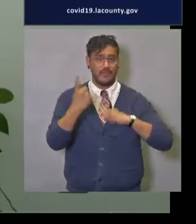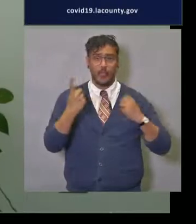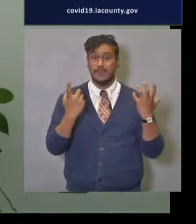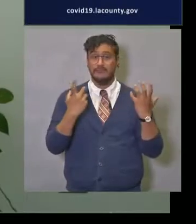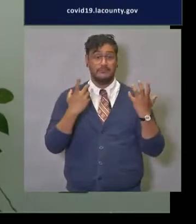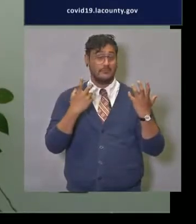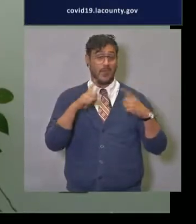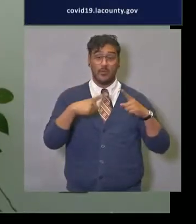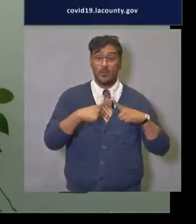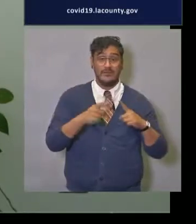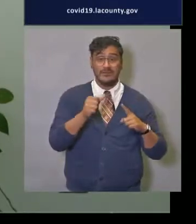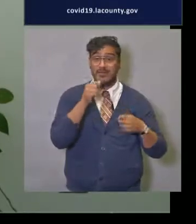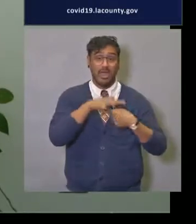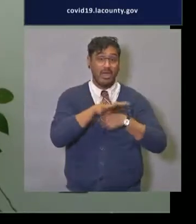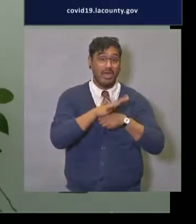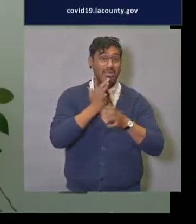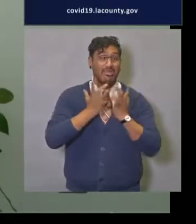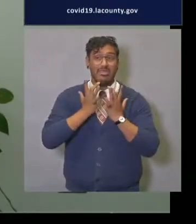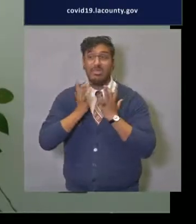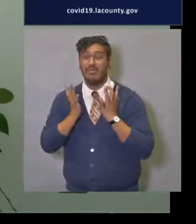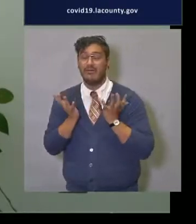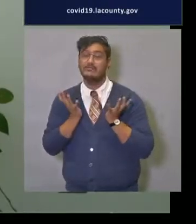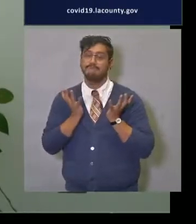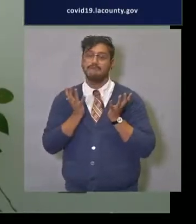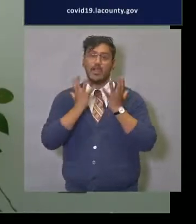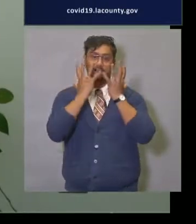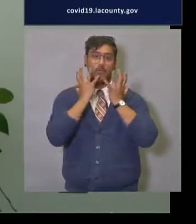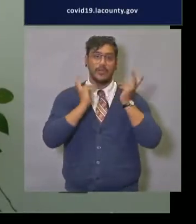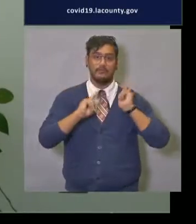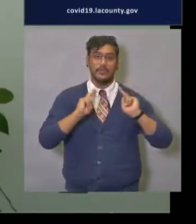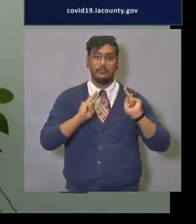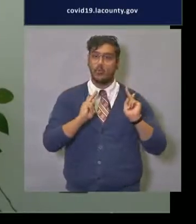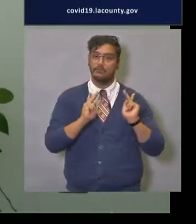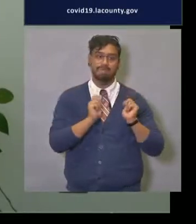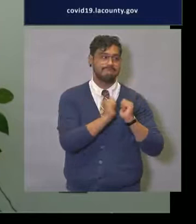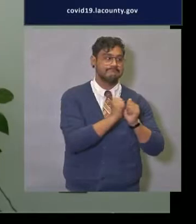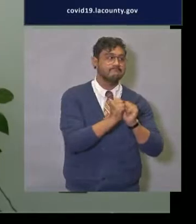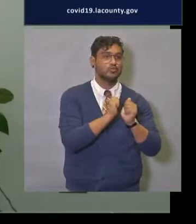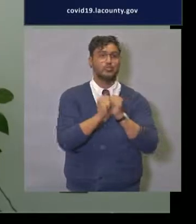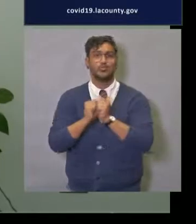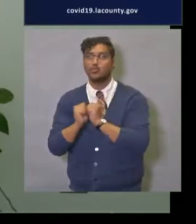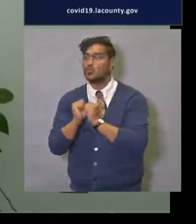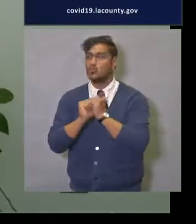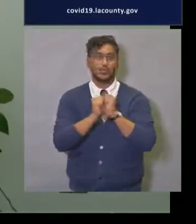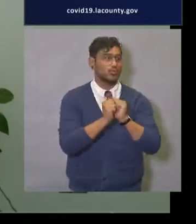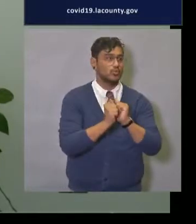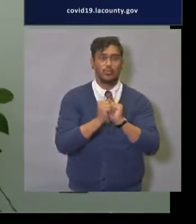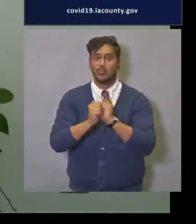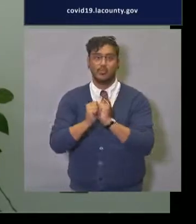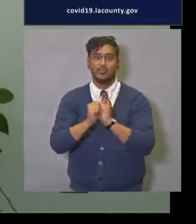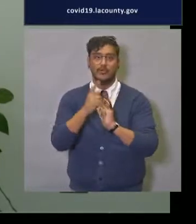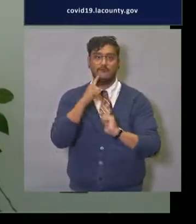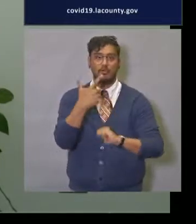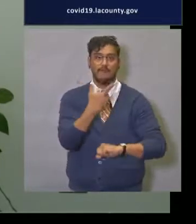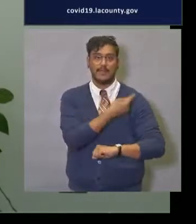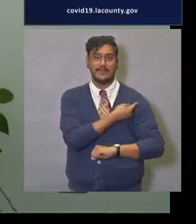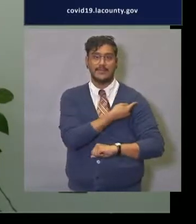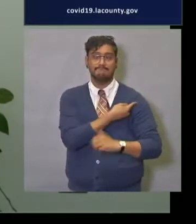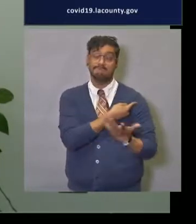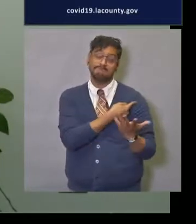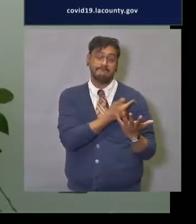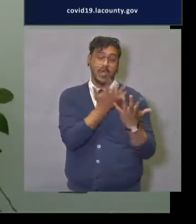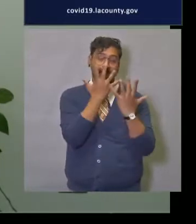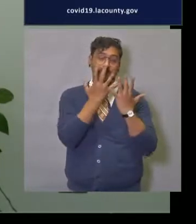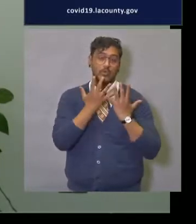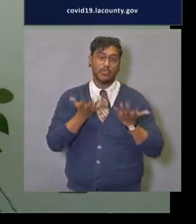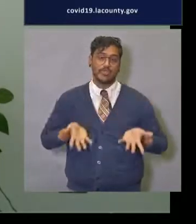scarcity. Unfortunately, people end up having to compete for these doses, and that's unfortunate. I'm